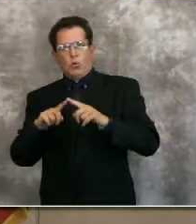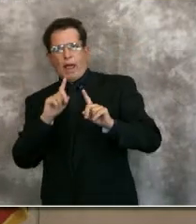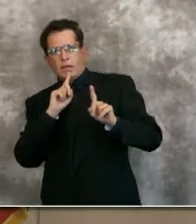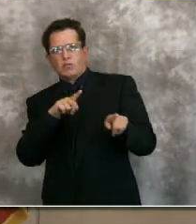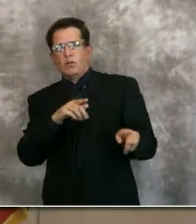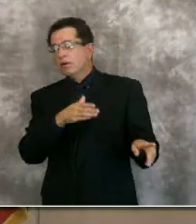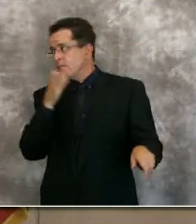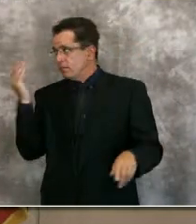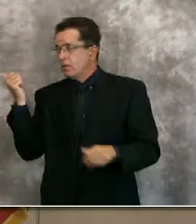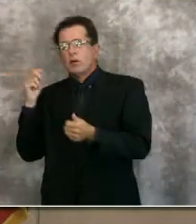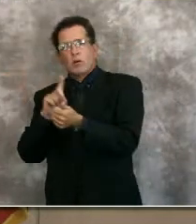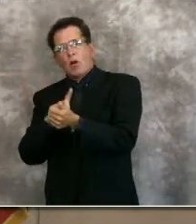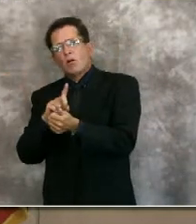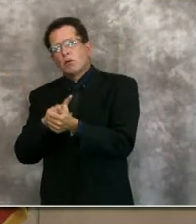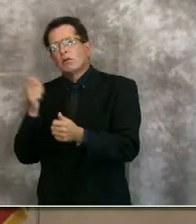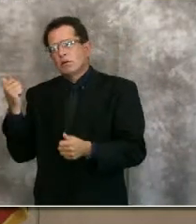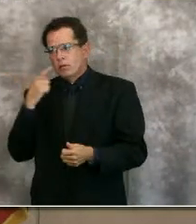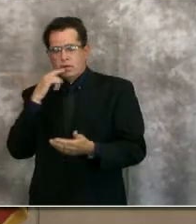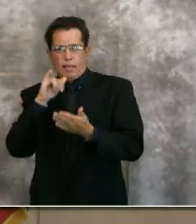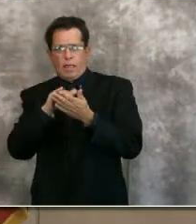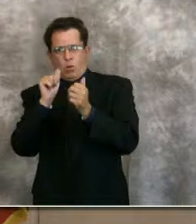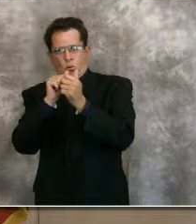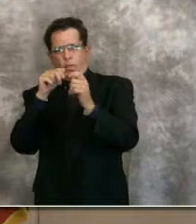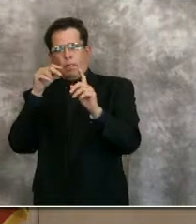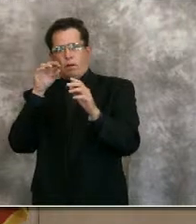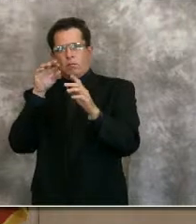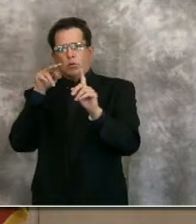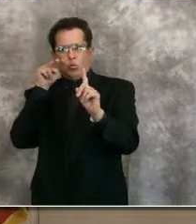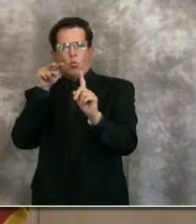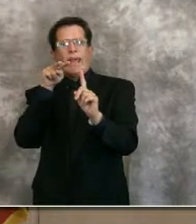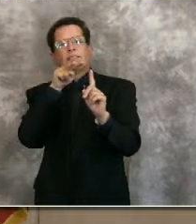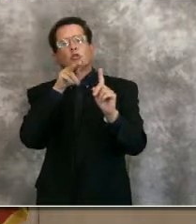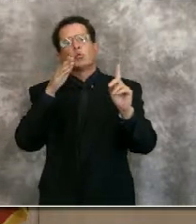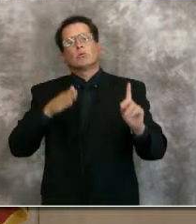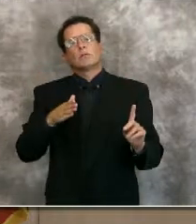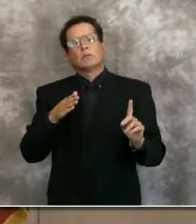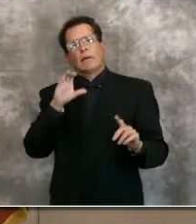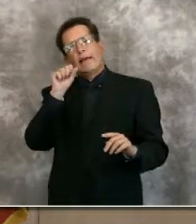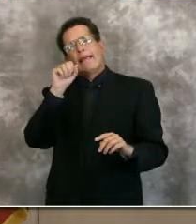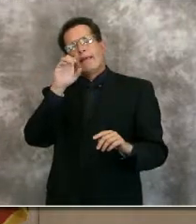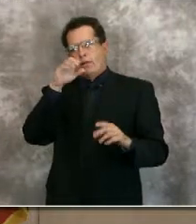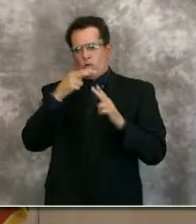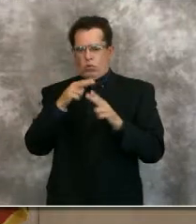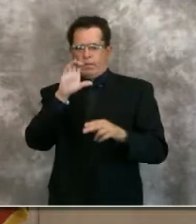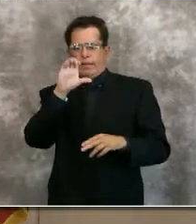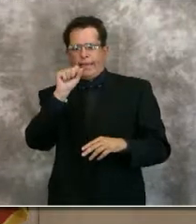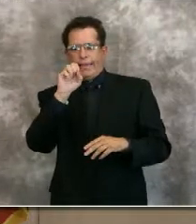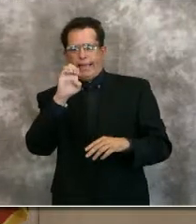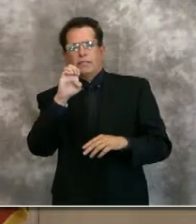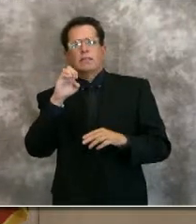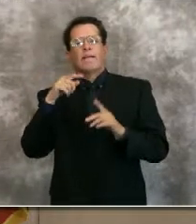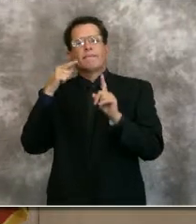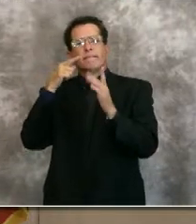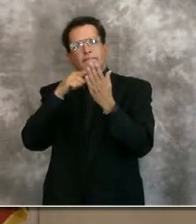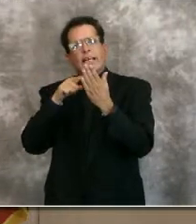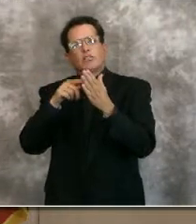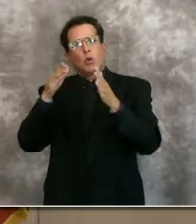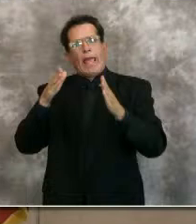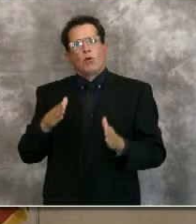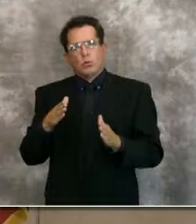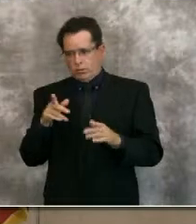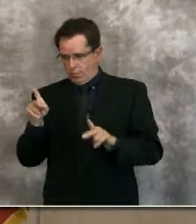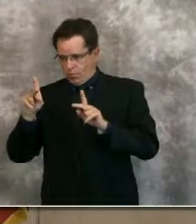about contact tracers and the relationships that we have, or actually case investigators and the relationships we have with individuals who have